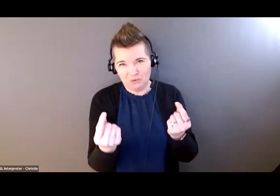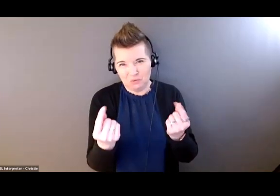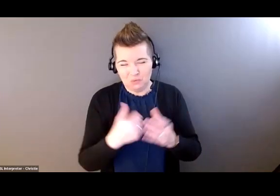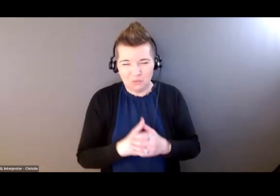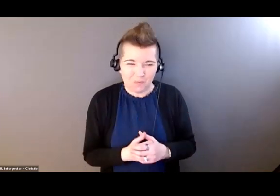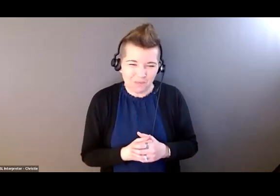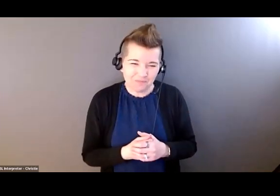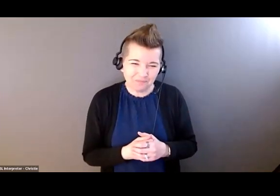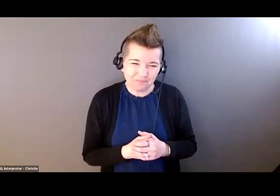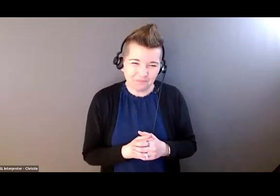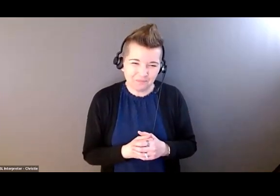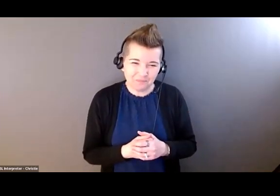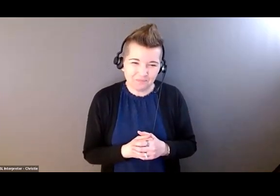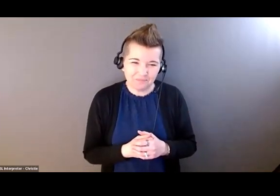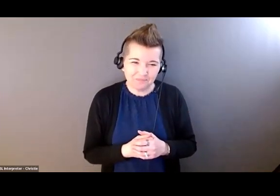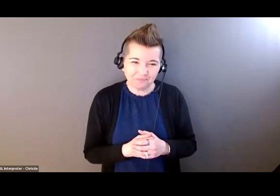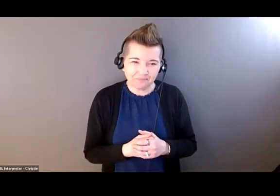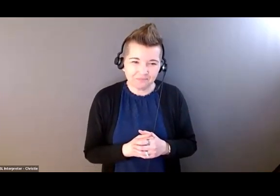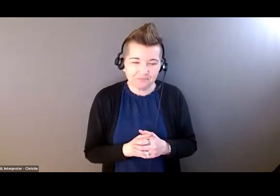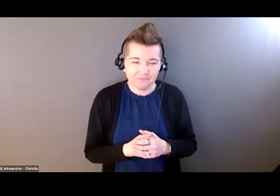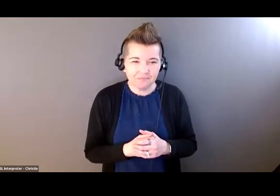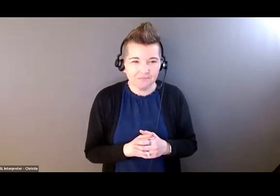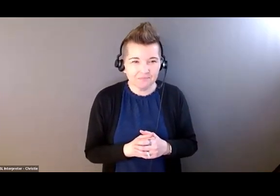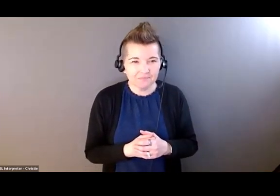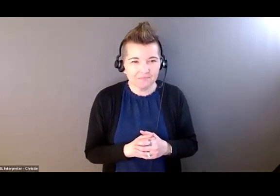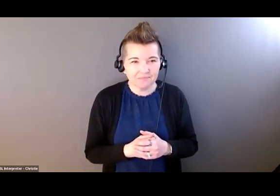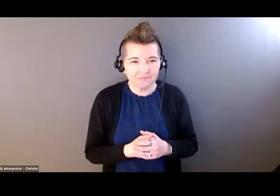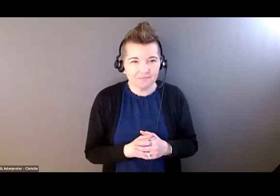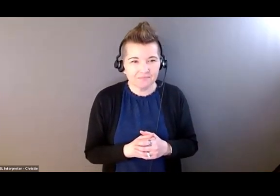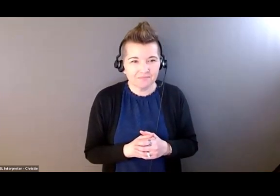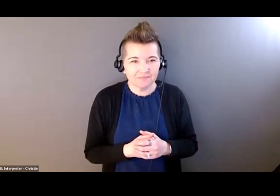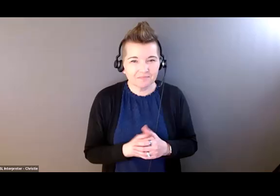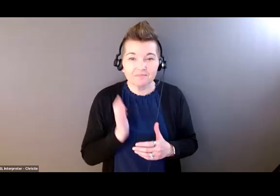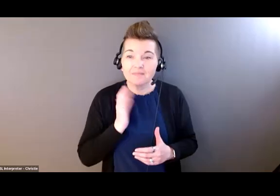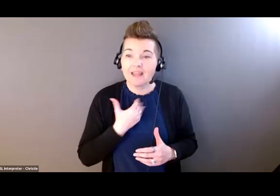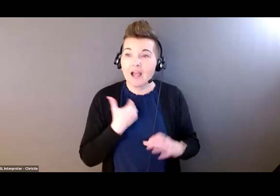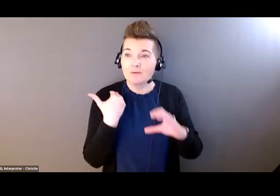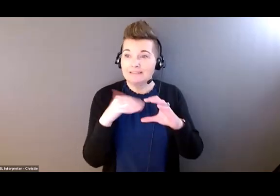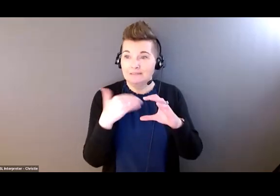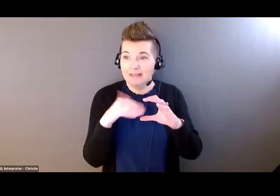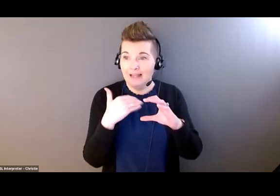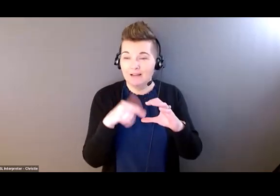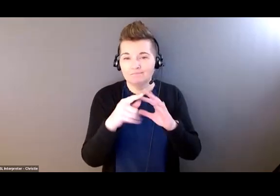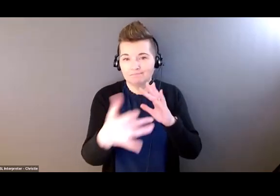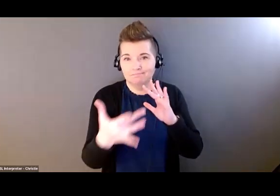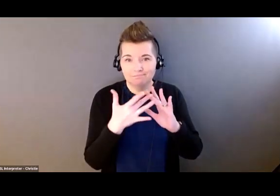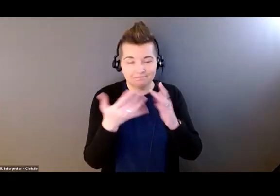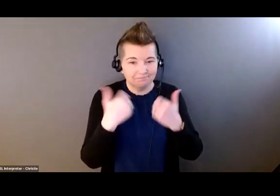Hello, everyone again. I hope you've had a great discussion and dialogue around health